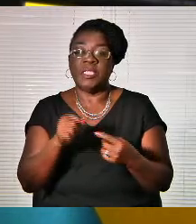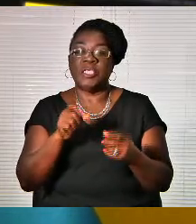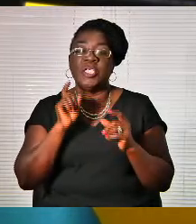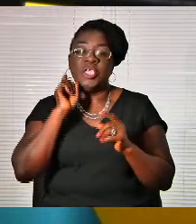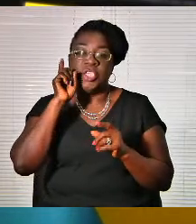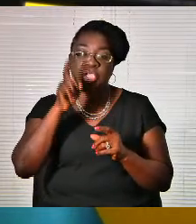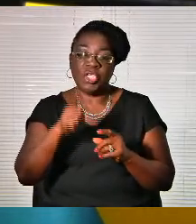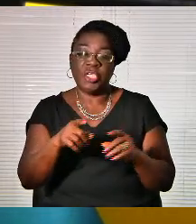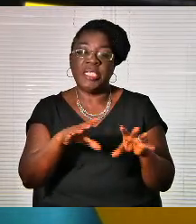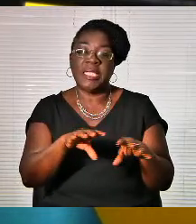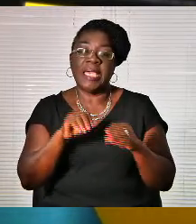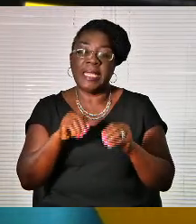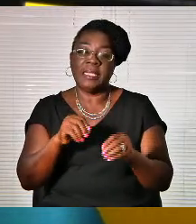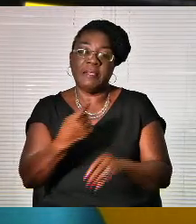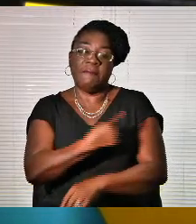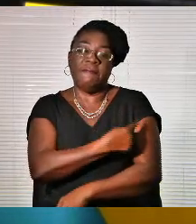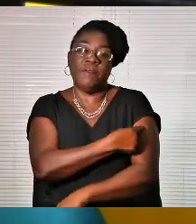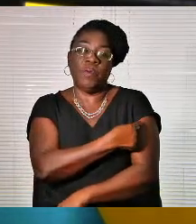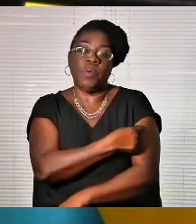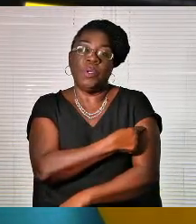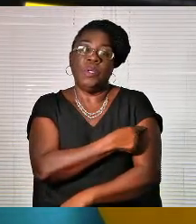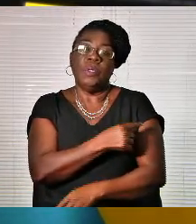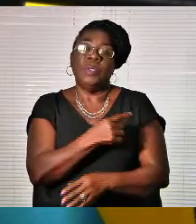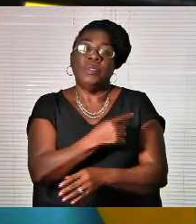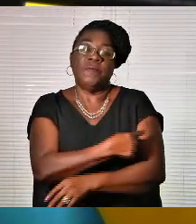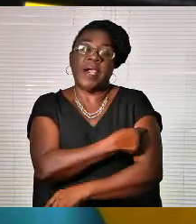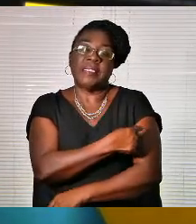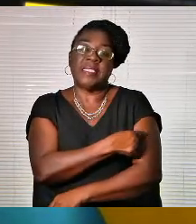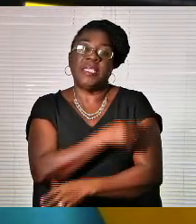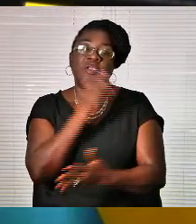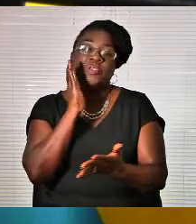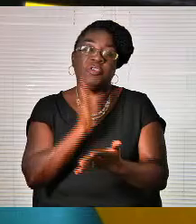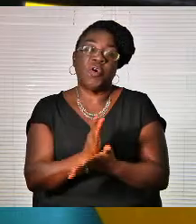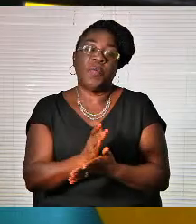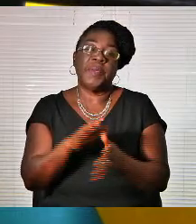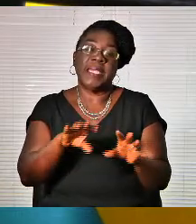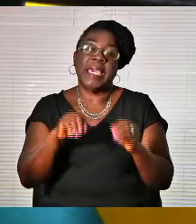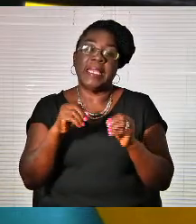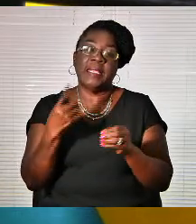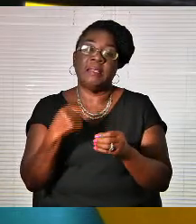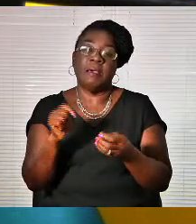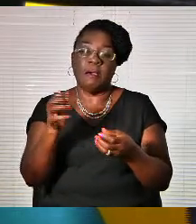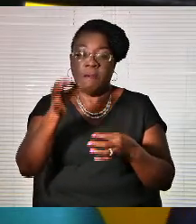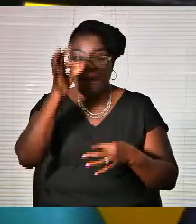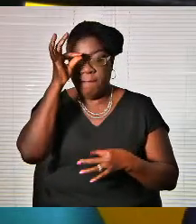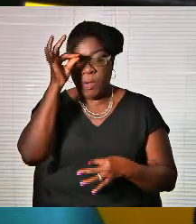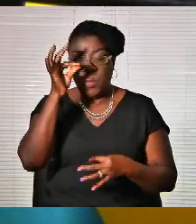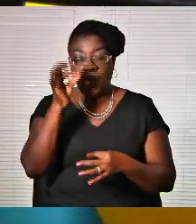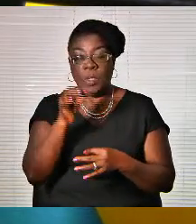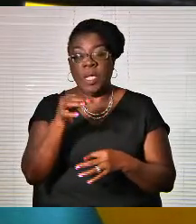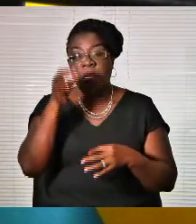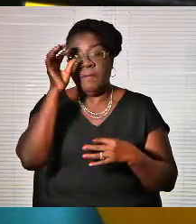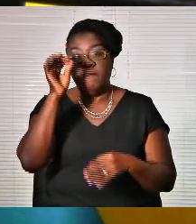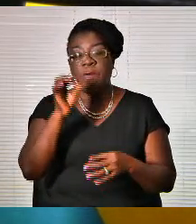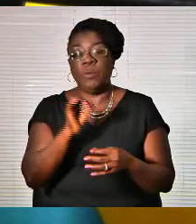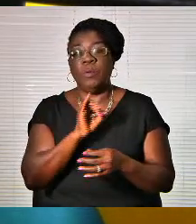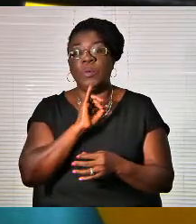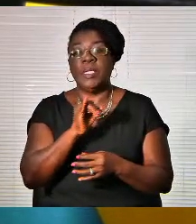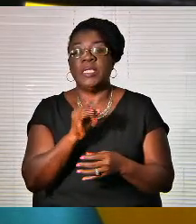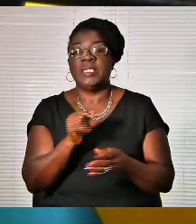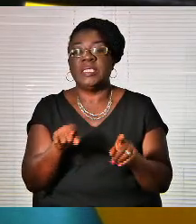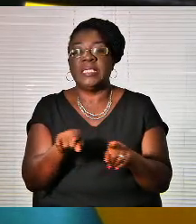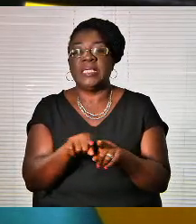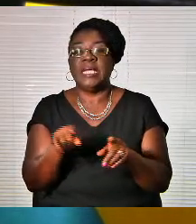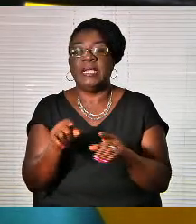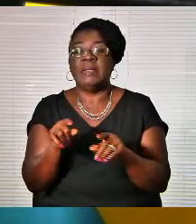flu unless specifically instructed not to by a doctor. The flu, similarly to